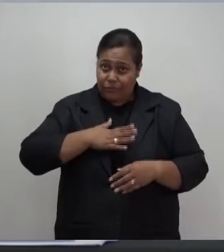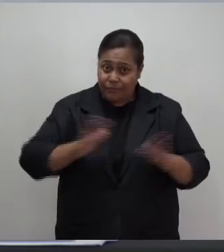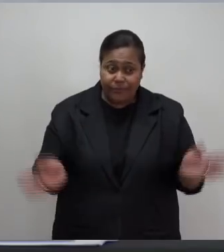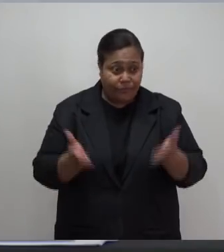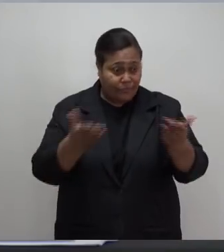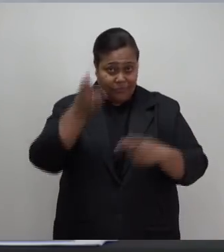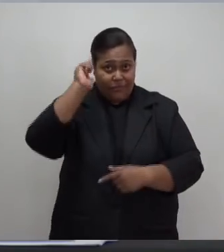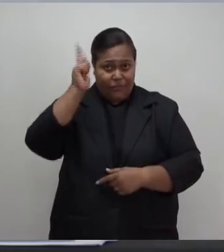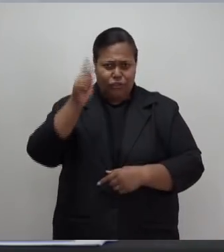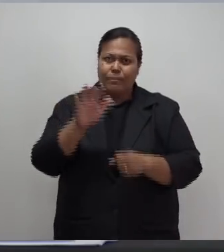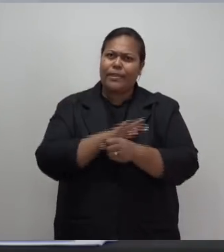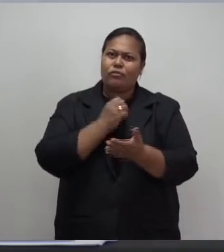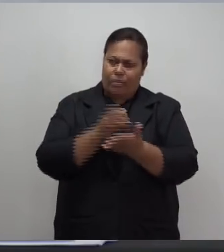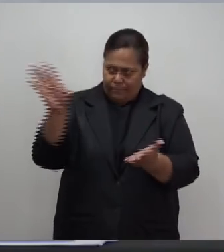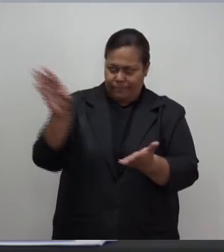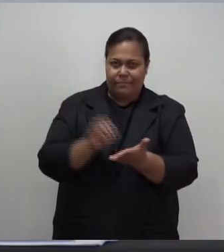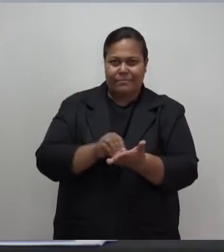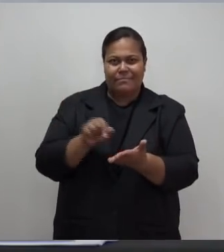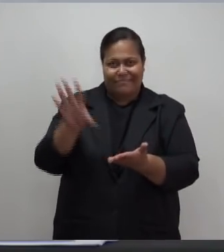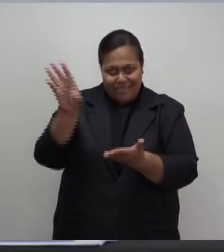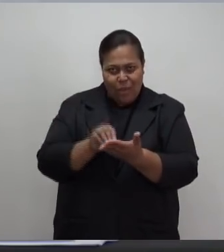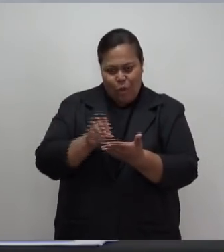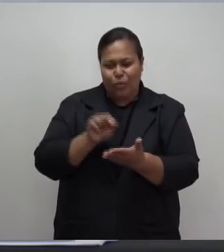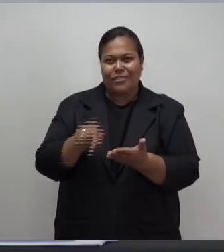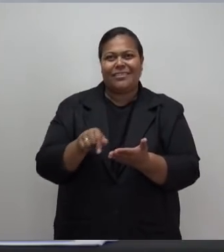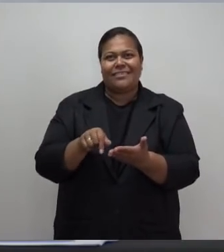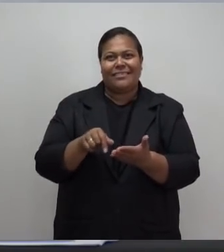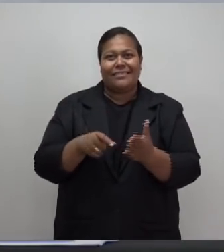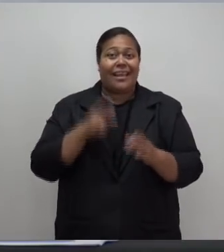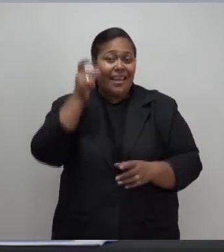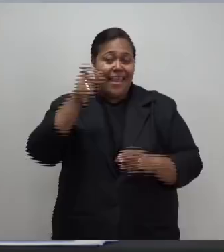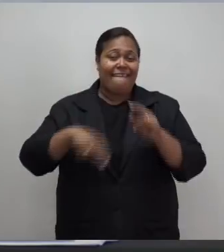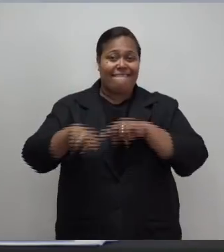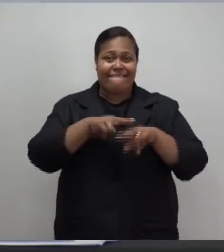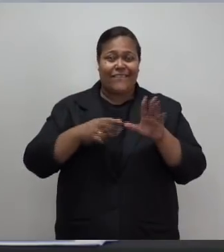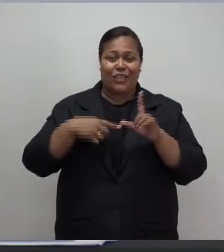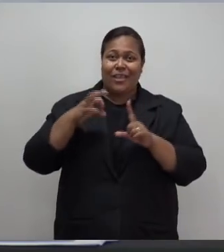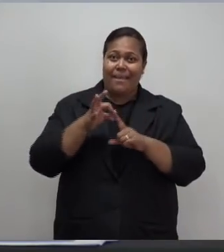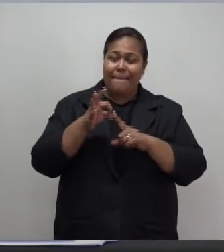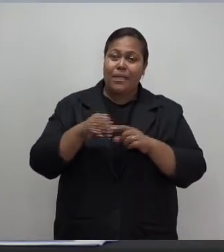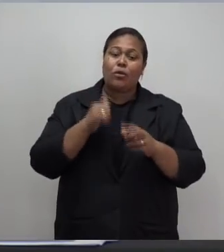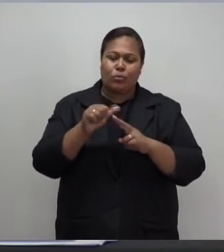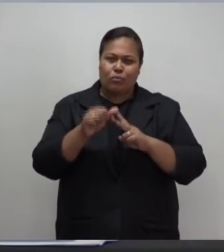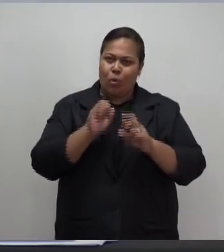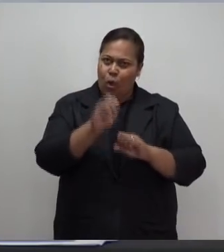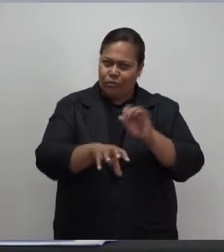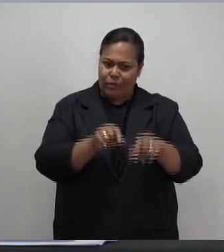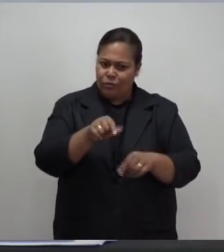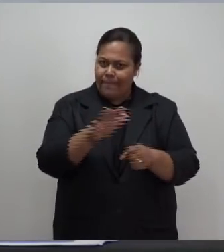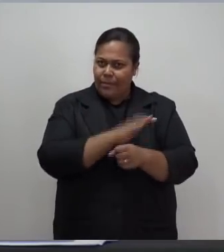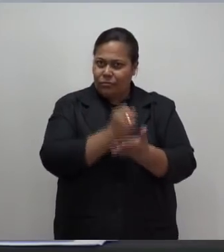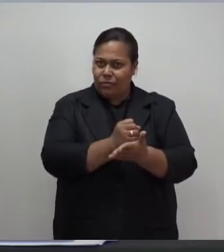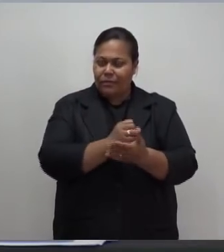they download the KFEG app, and they also contribute and do their part in